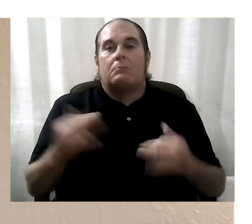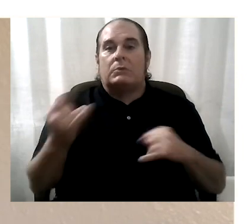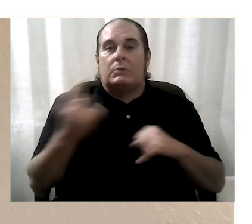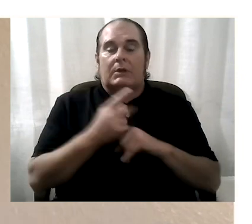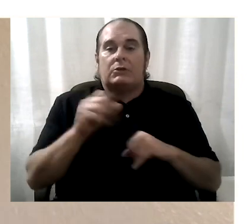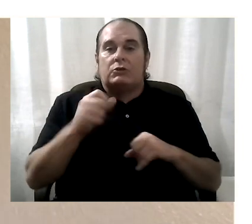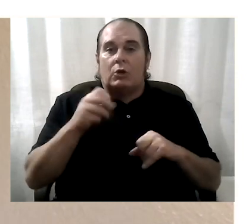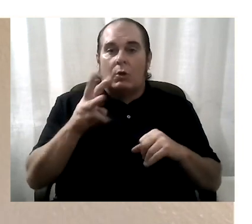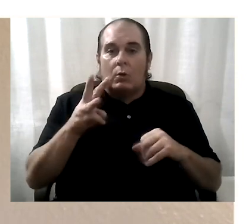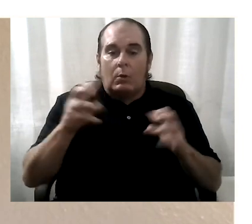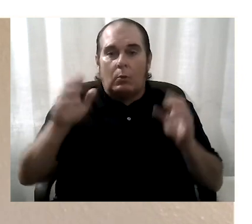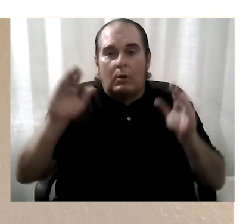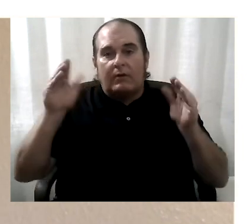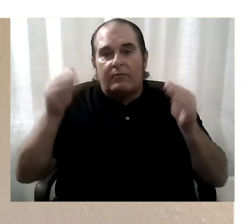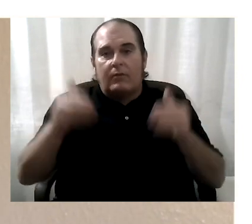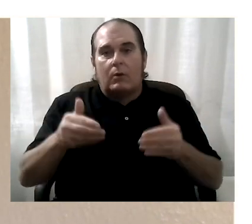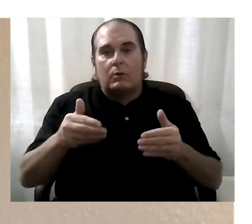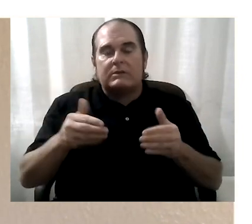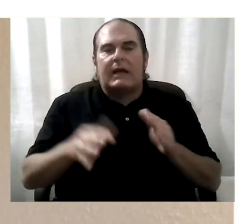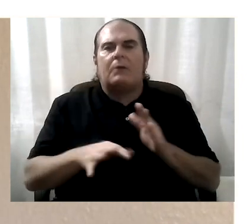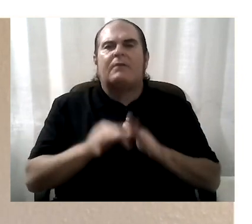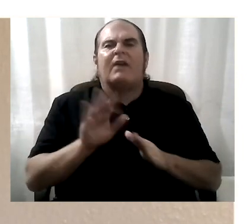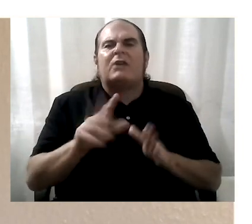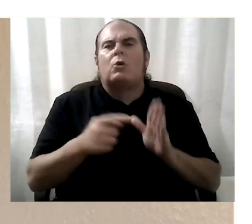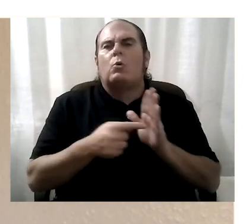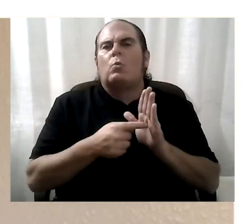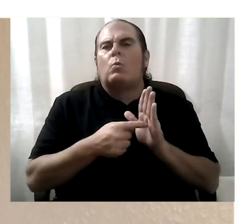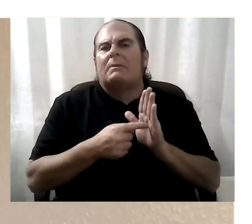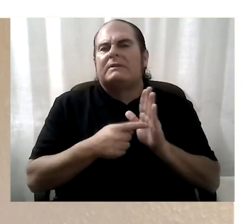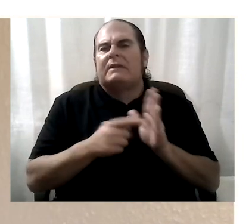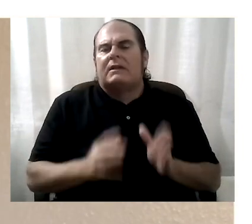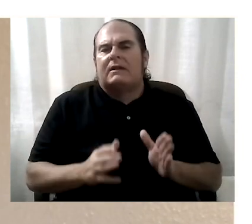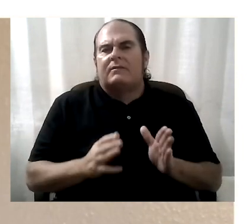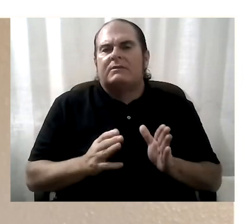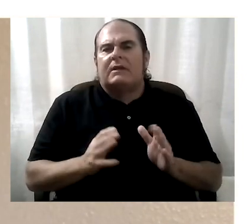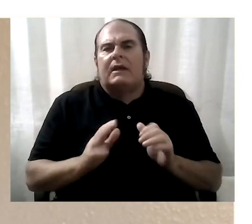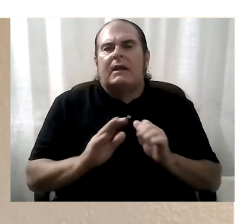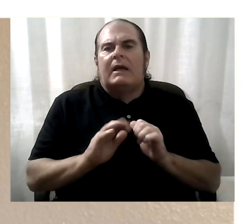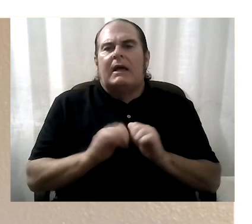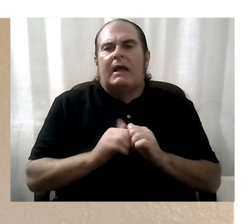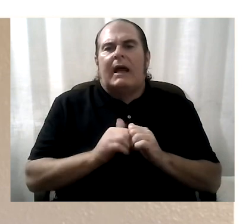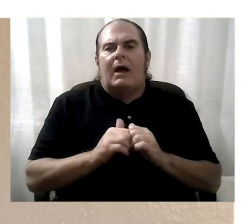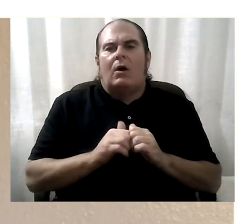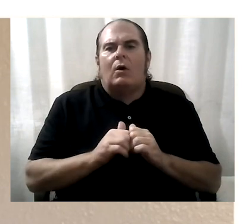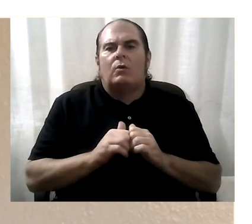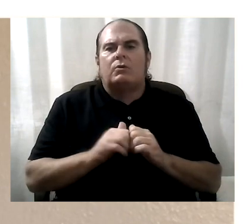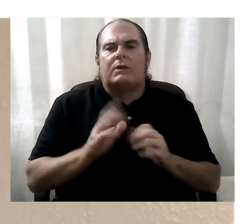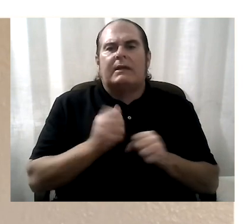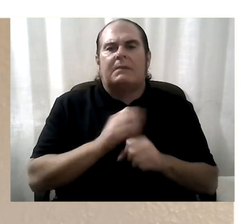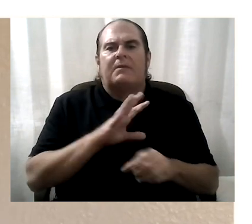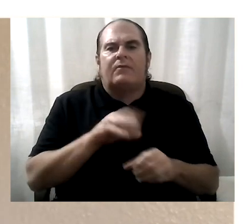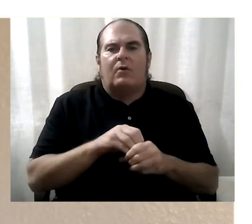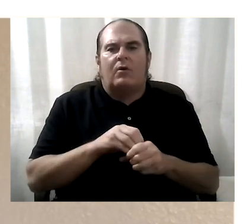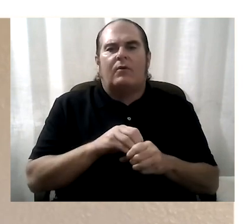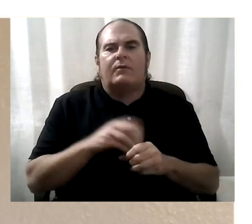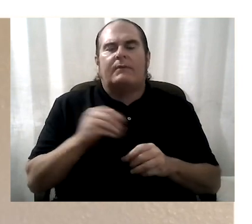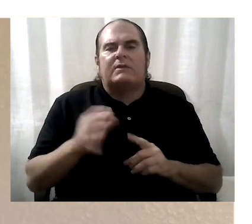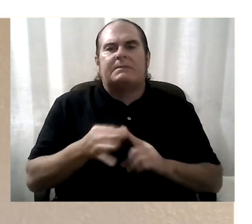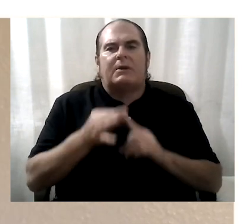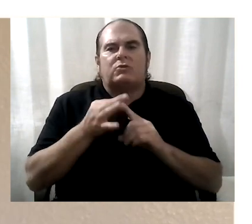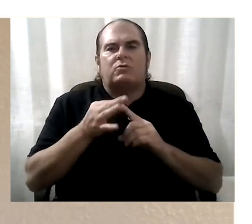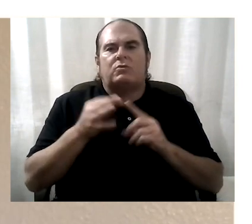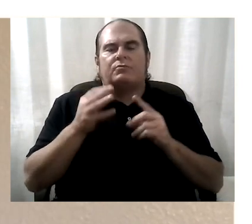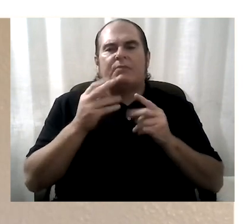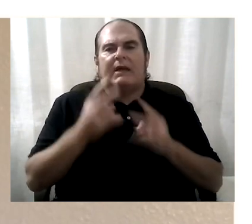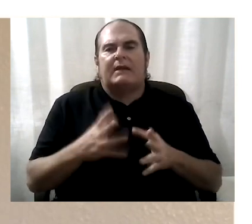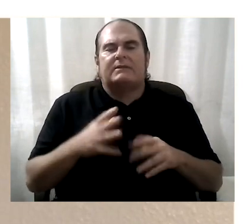On today's show, we're going to focus on how to find your representatives, how to get memorable testimony, and we have a special guest, Jeff Miller from Disability